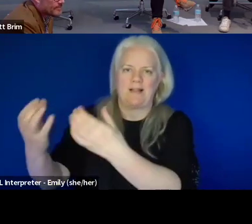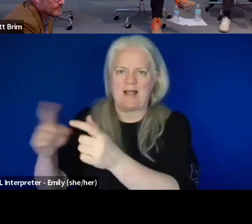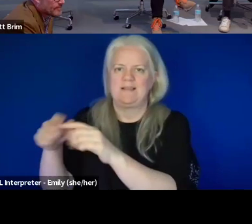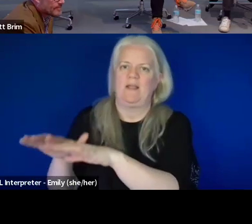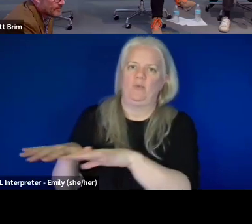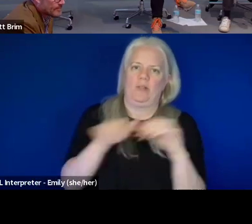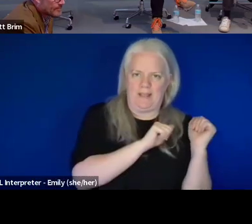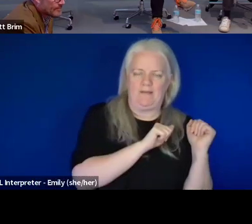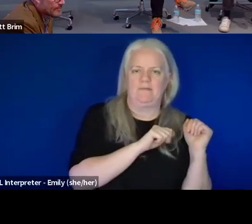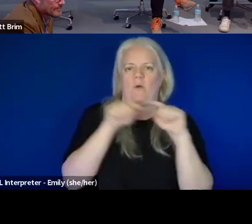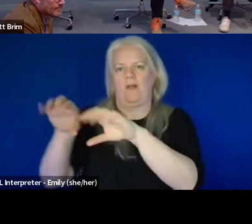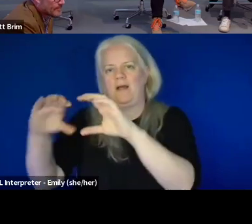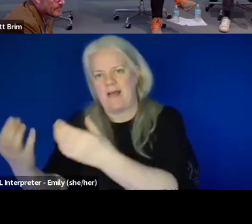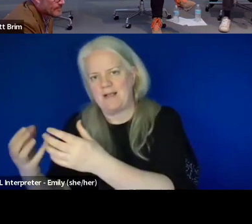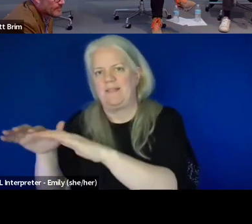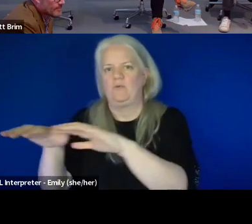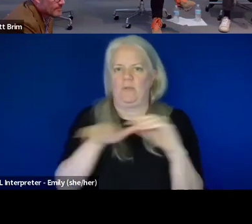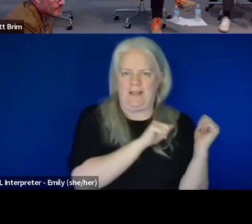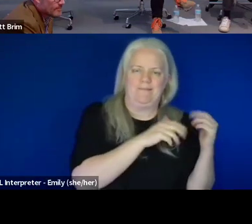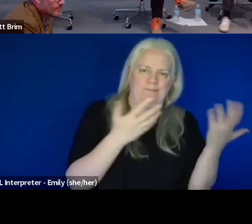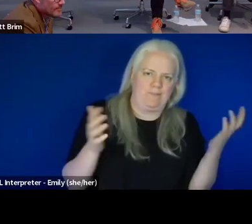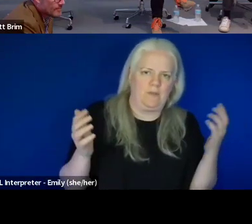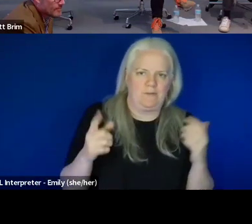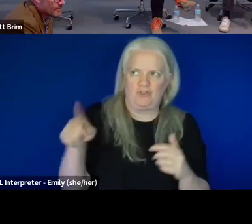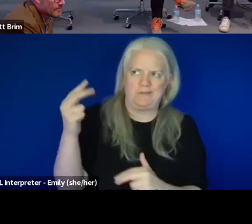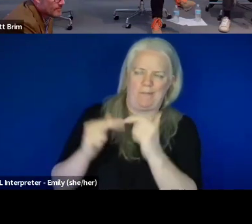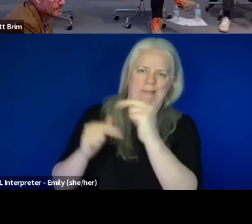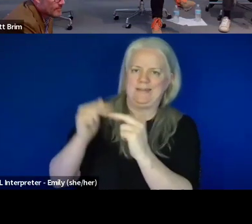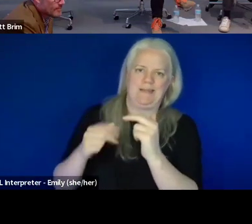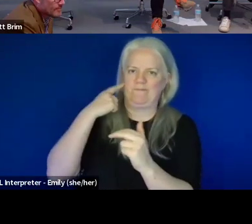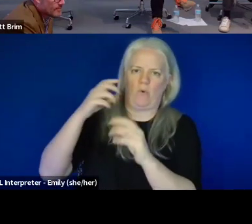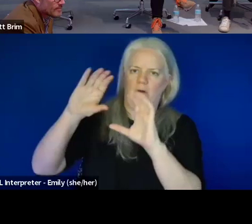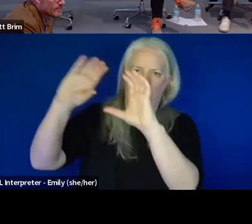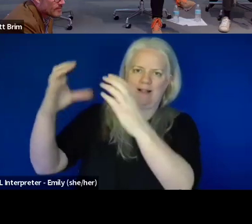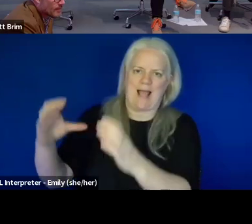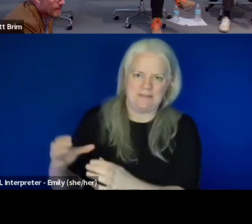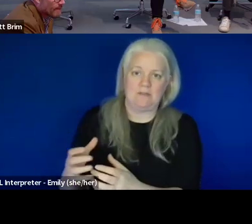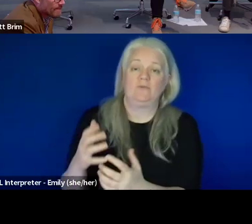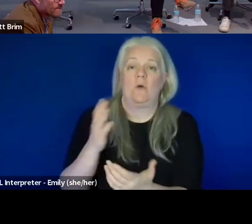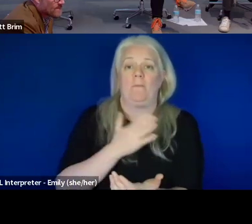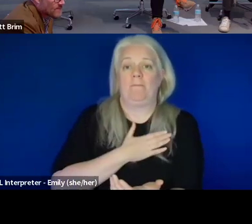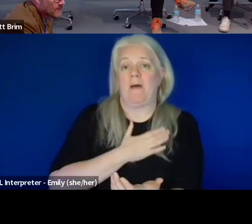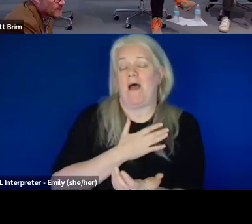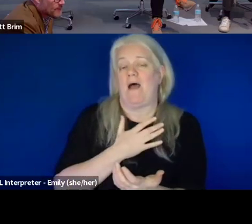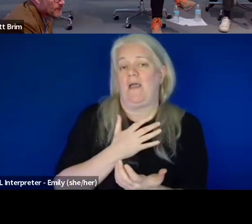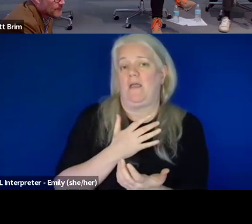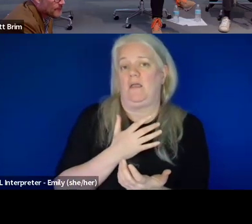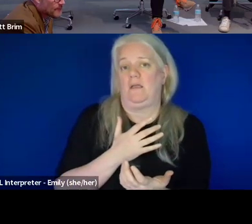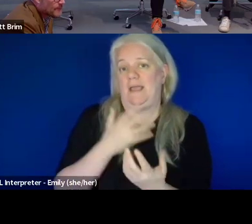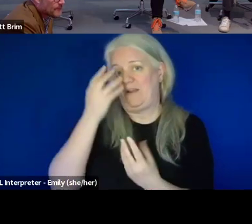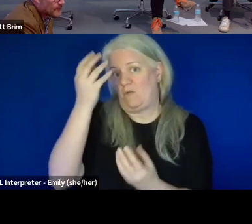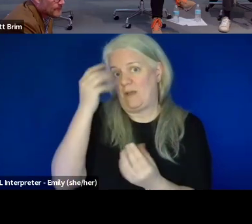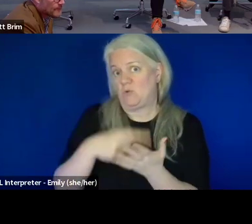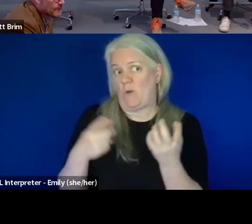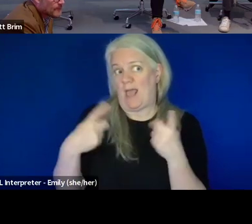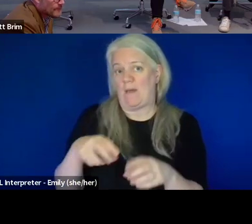9-to-5 job, come here in the evenings. So a lot of my sources of information generally for anything that happens across CUNY,